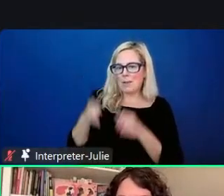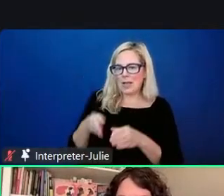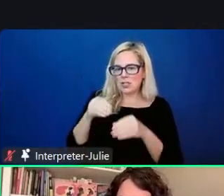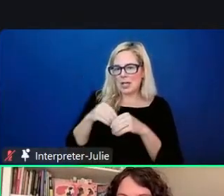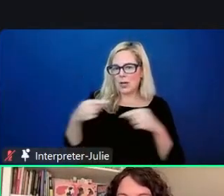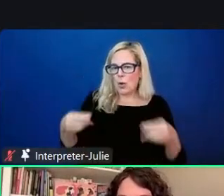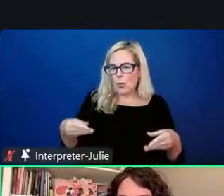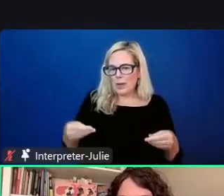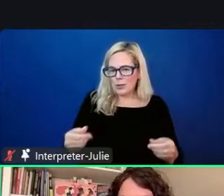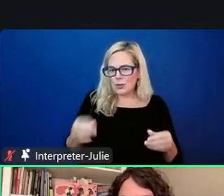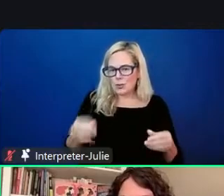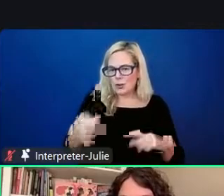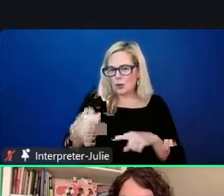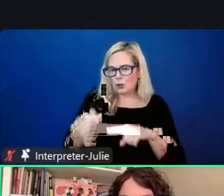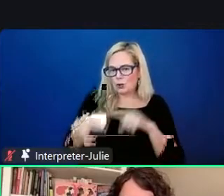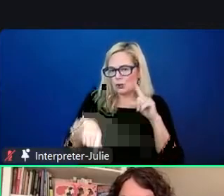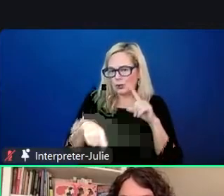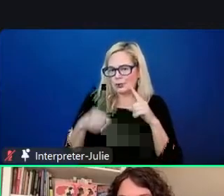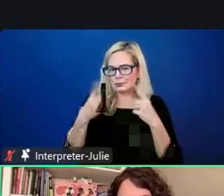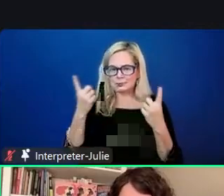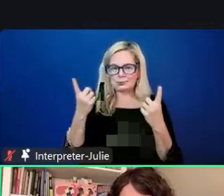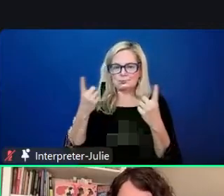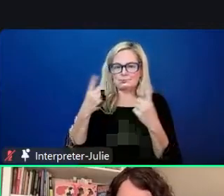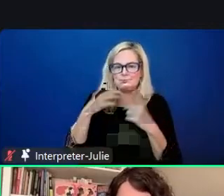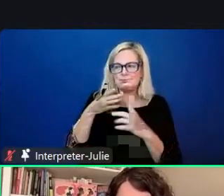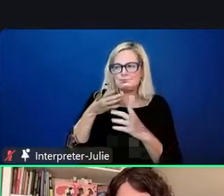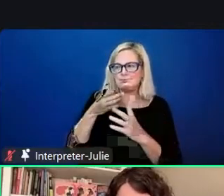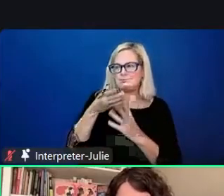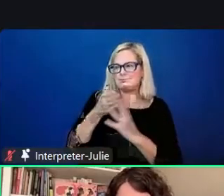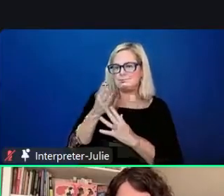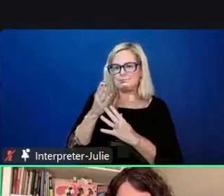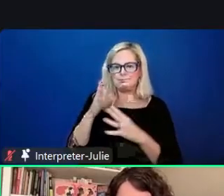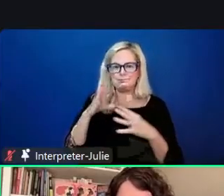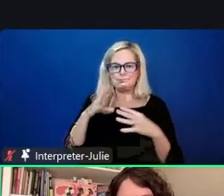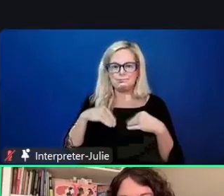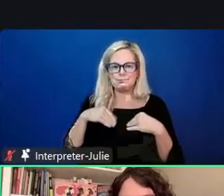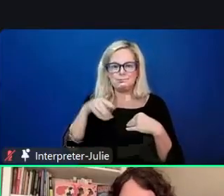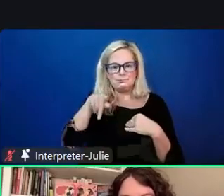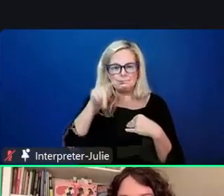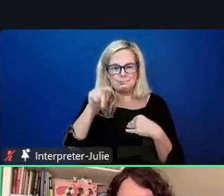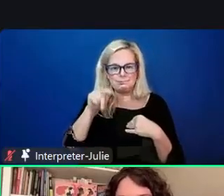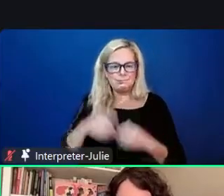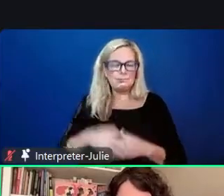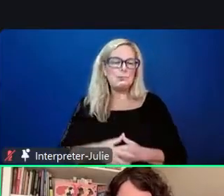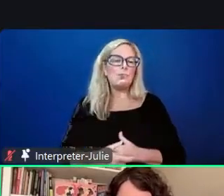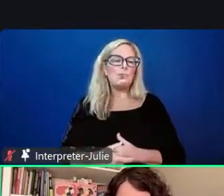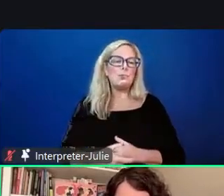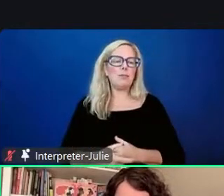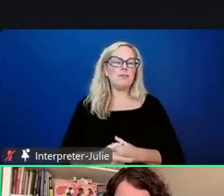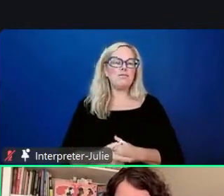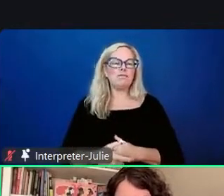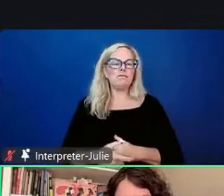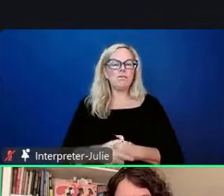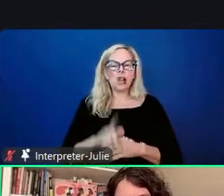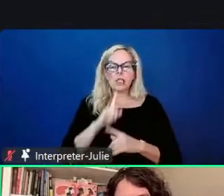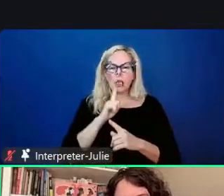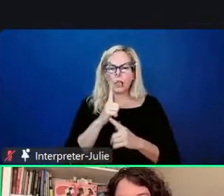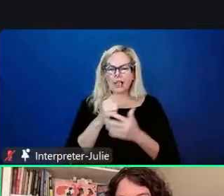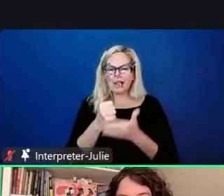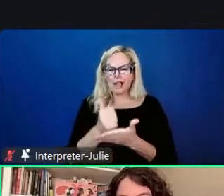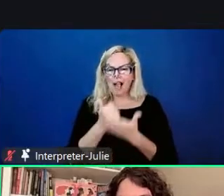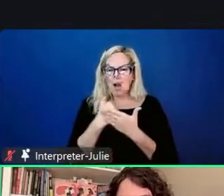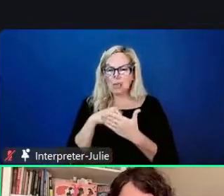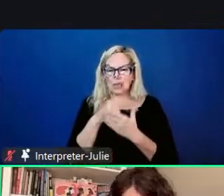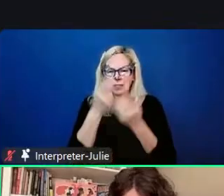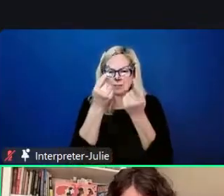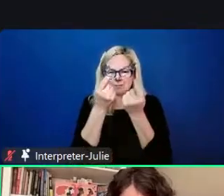first studies we saw that attempted to really link perceptions with clinical decision making and tease out perceptions indirectly. We